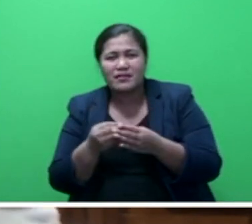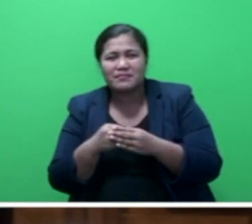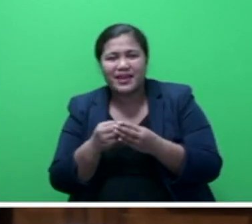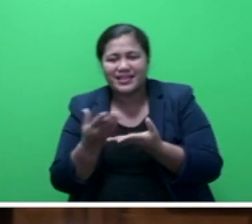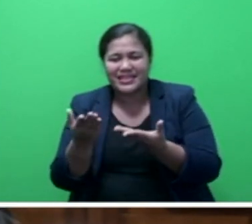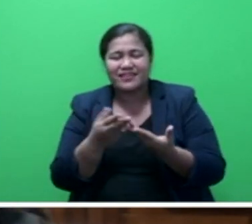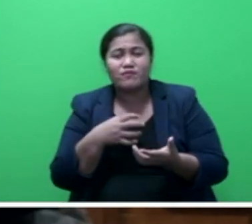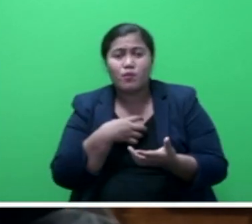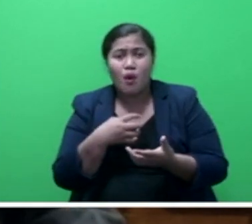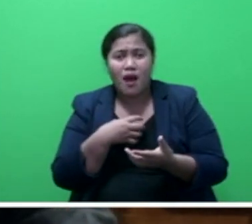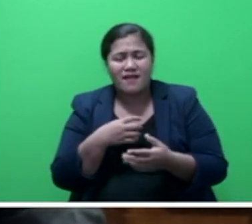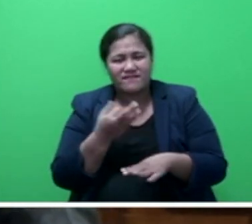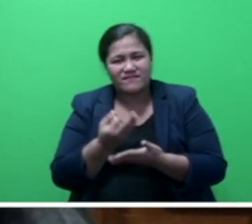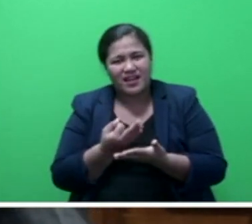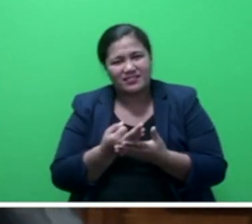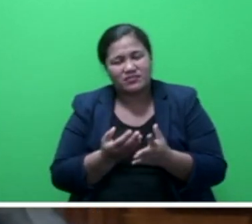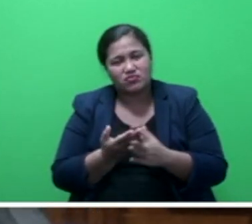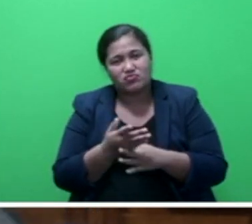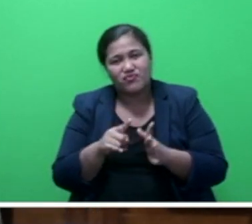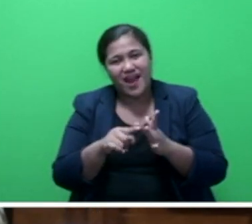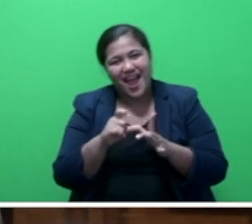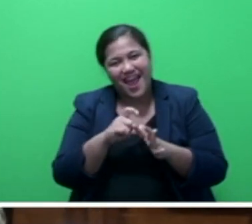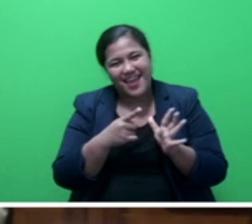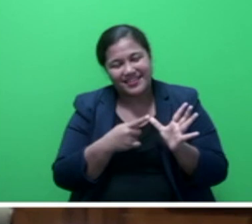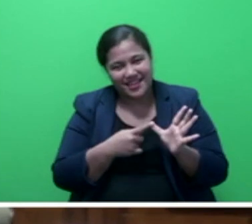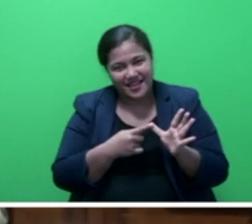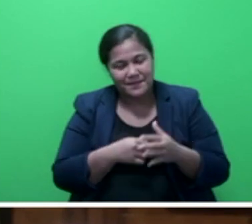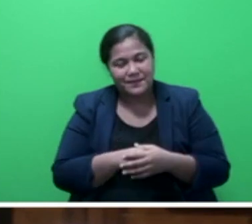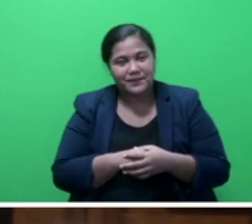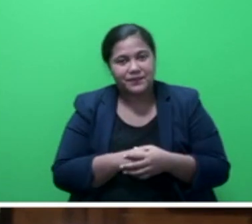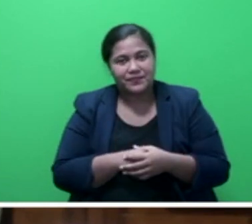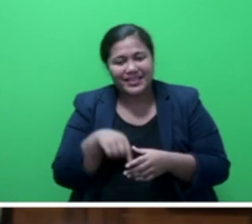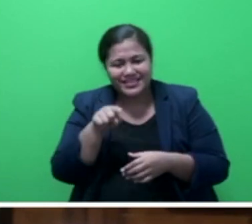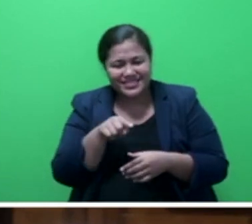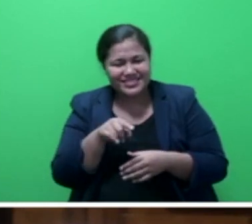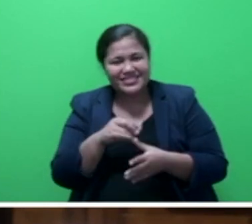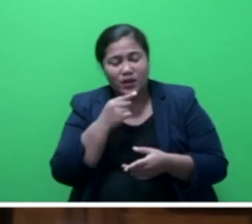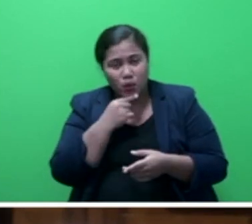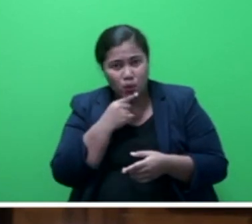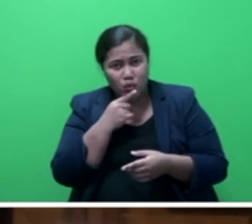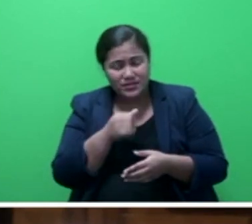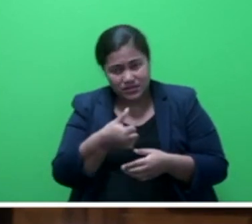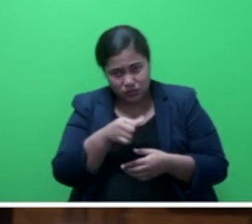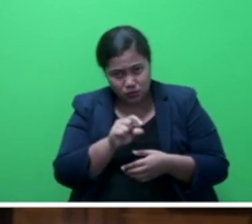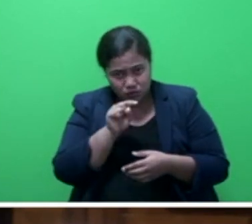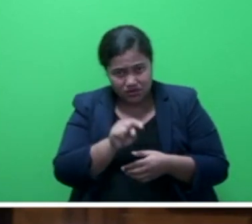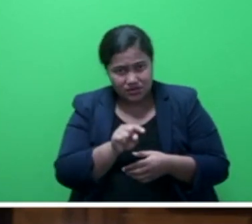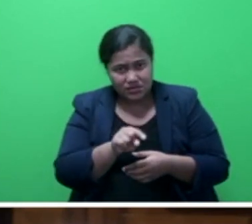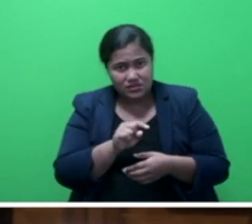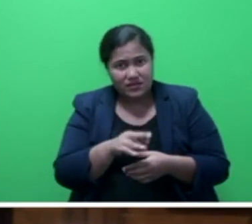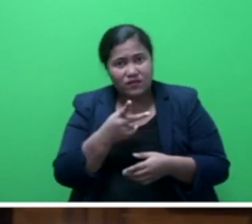IDA. IDA, Mr. Speaker, sir, entails very concessional loan terms, incurring a service charge